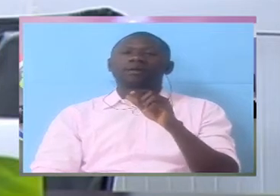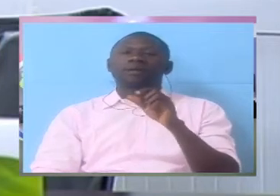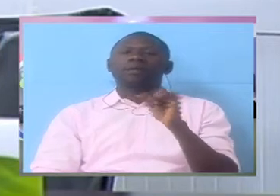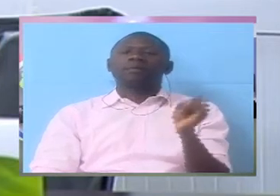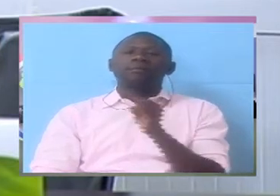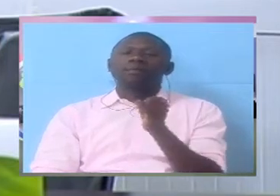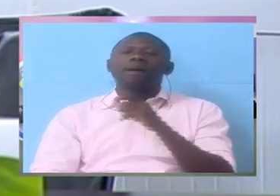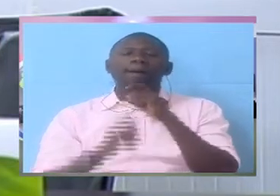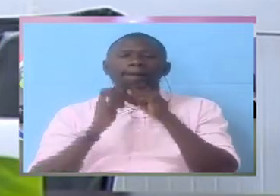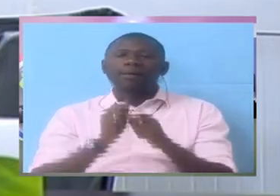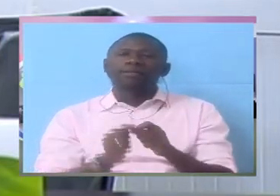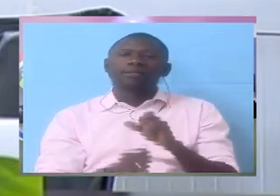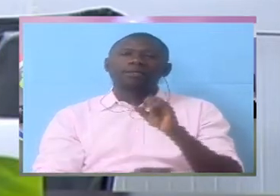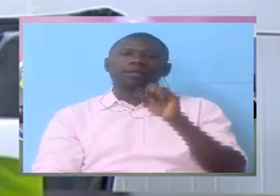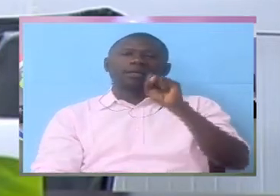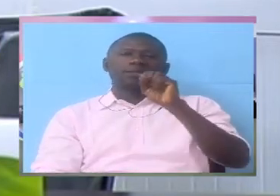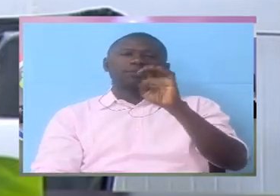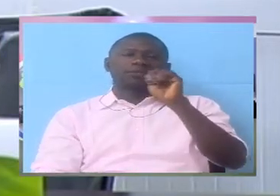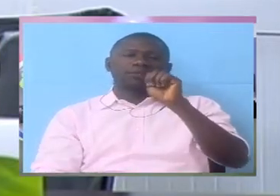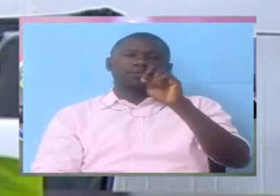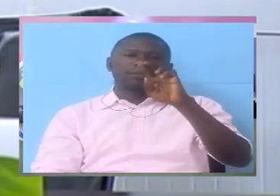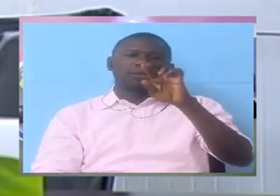The operation was carried out by the